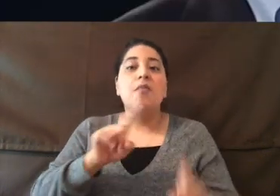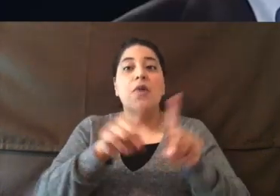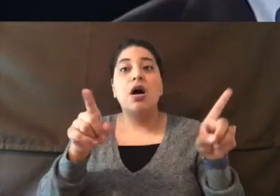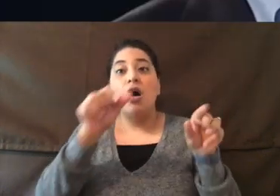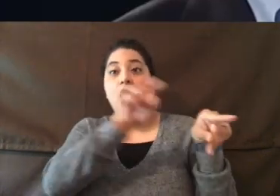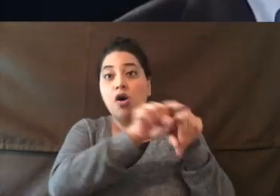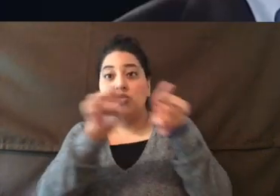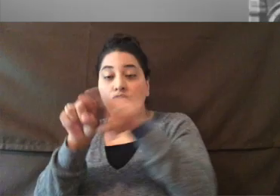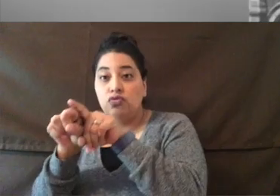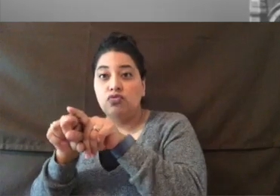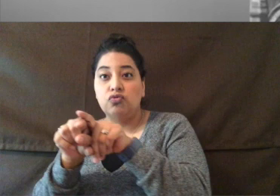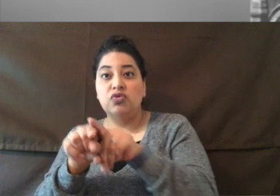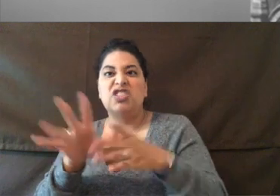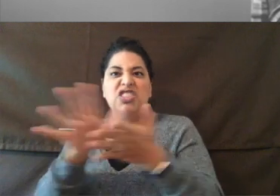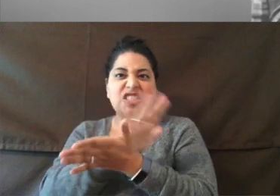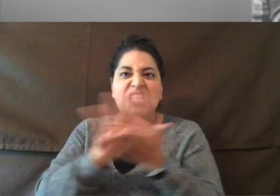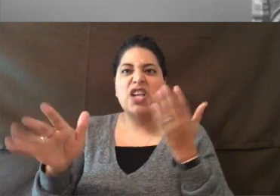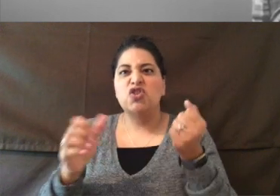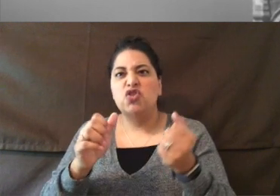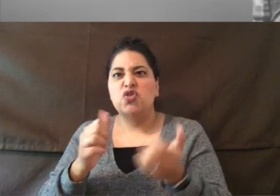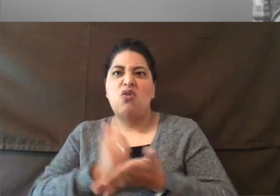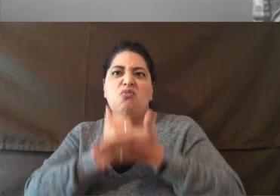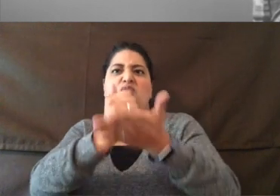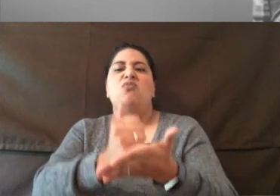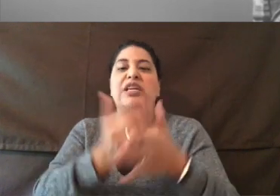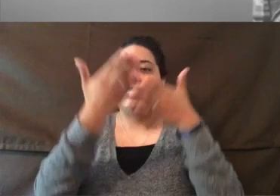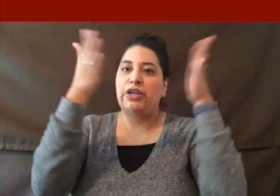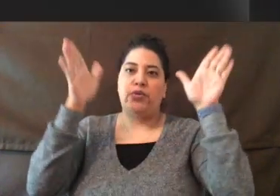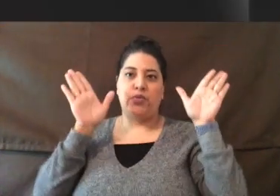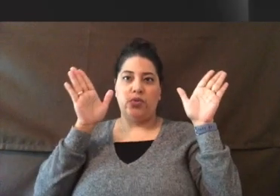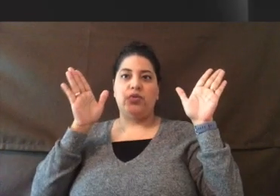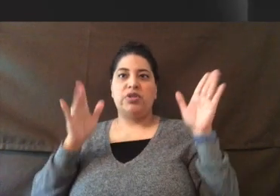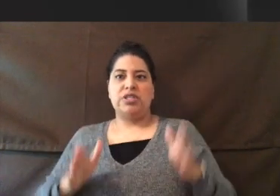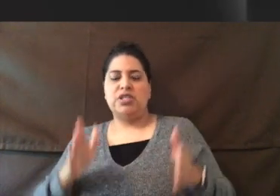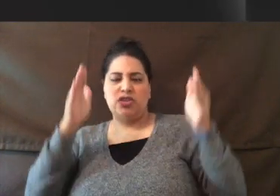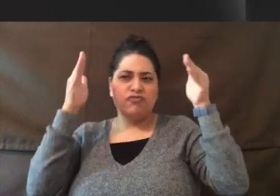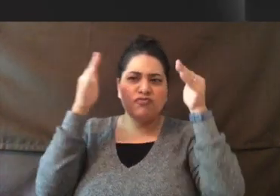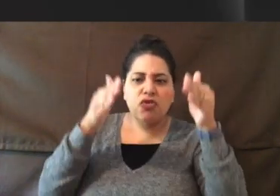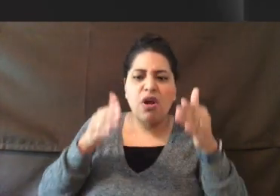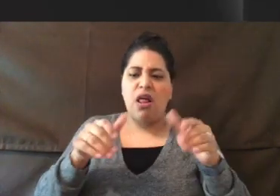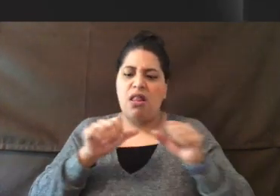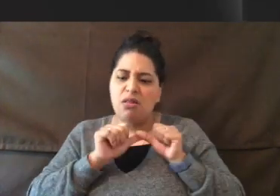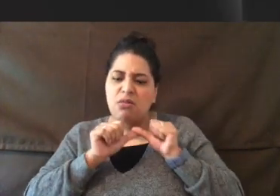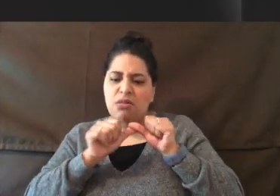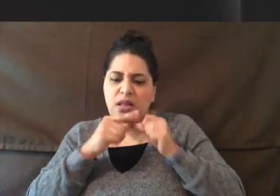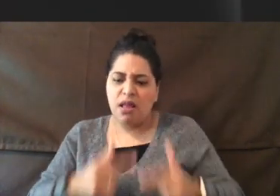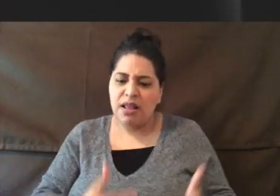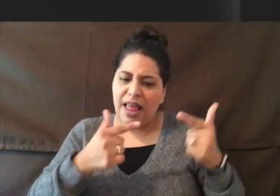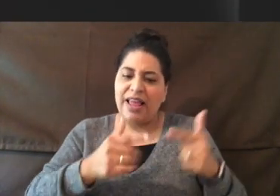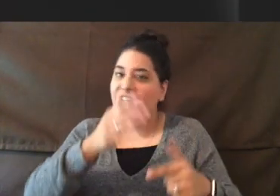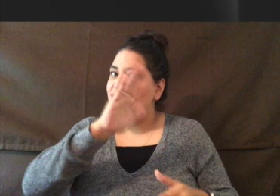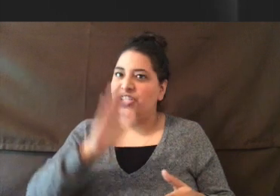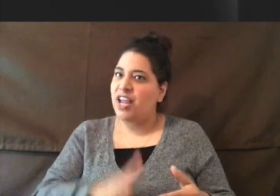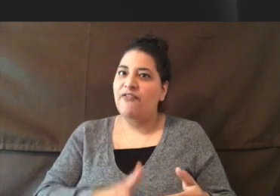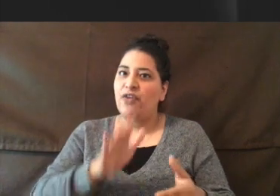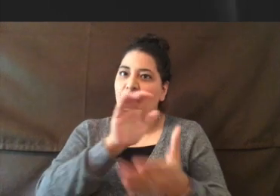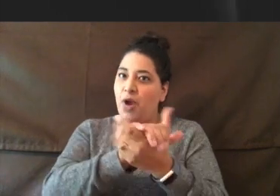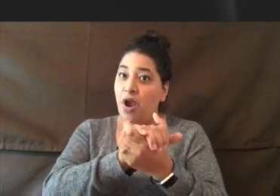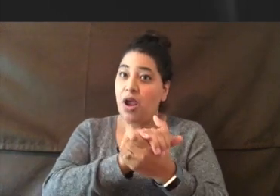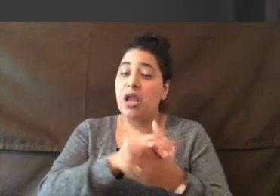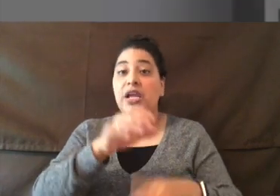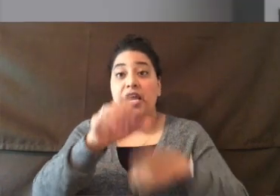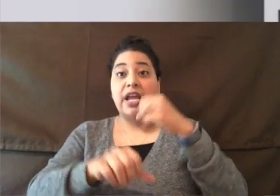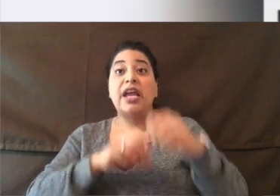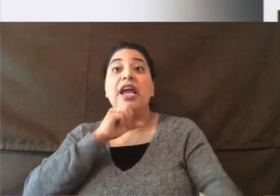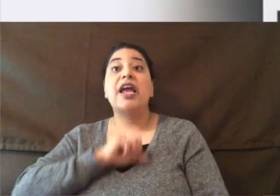the battlefield disaster work, but disaster relief in general. Devoting her life to her work helping others, Clara Barton never